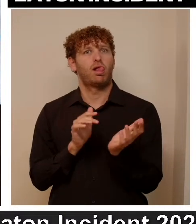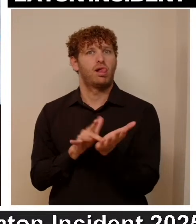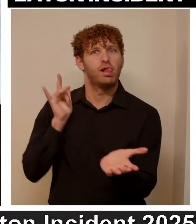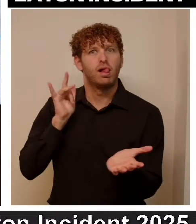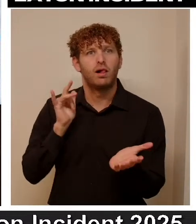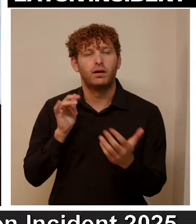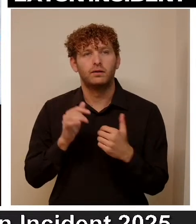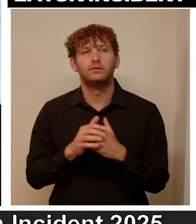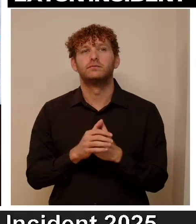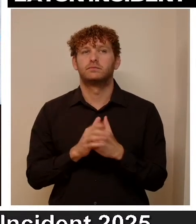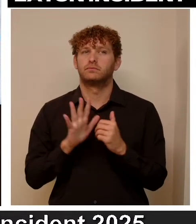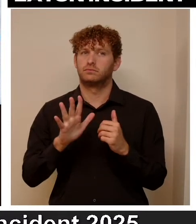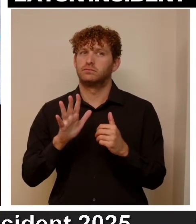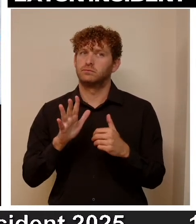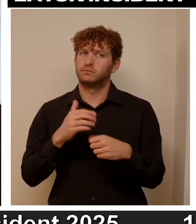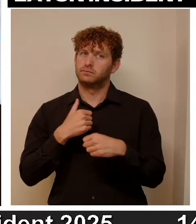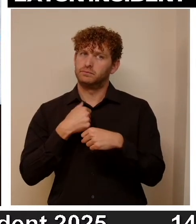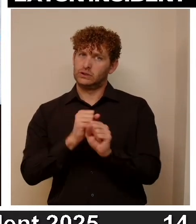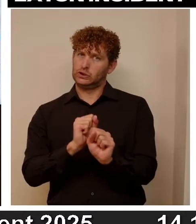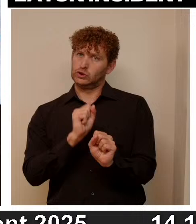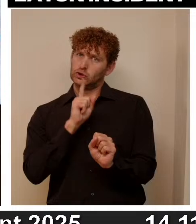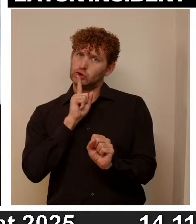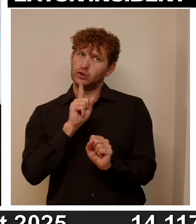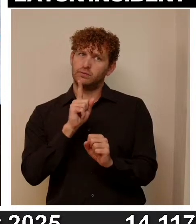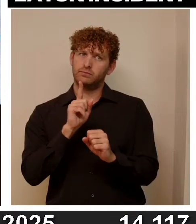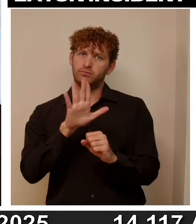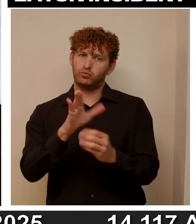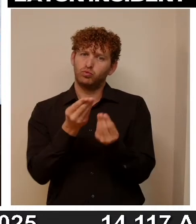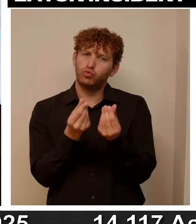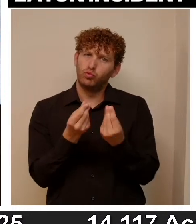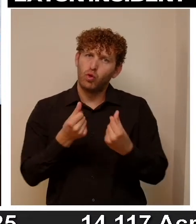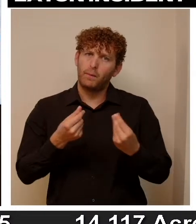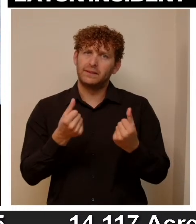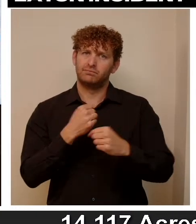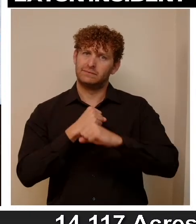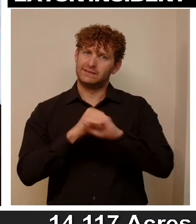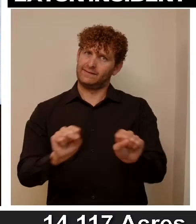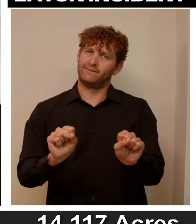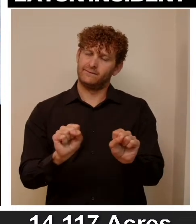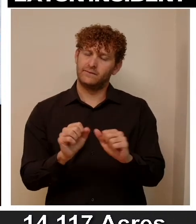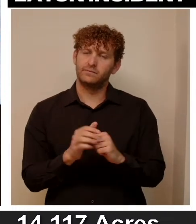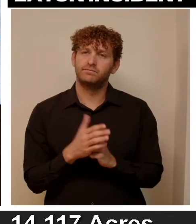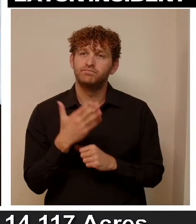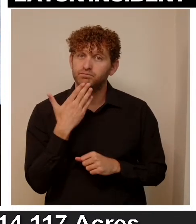guys safe and keep your property safe. Thank you.